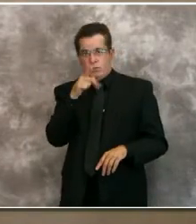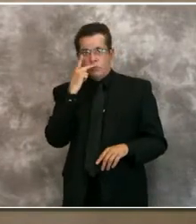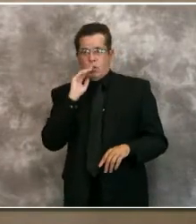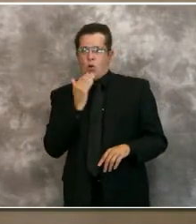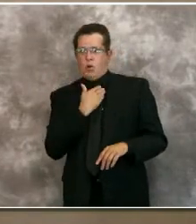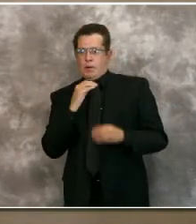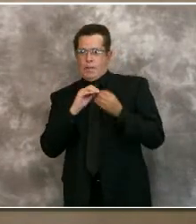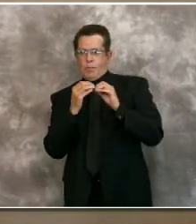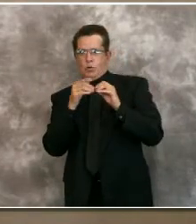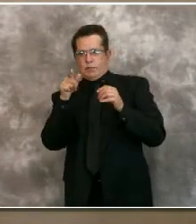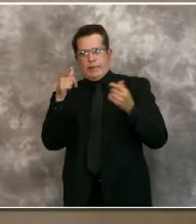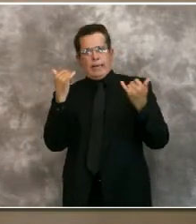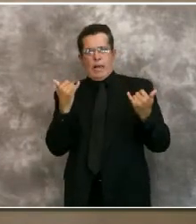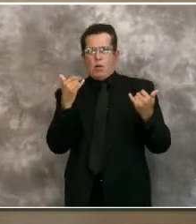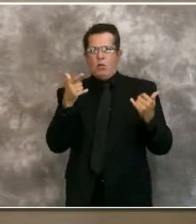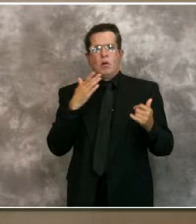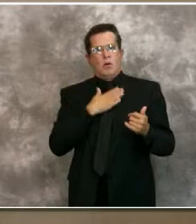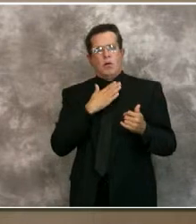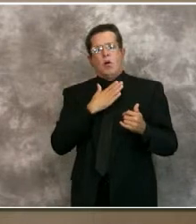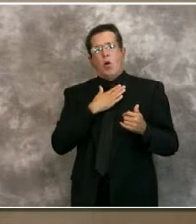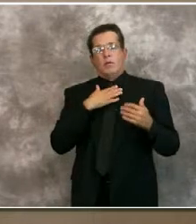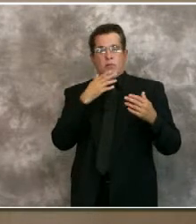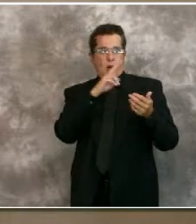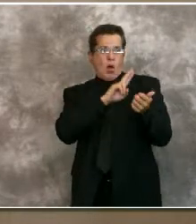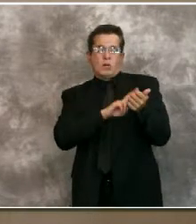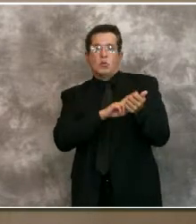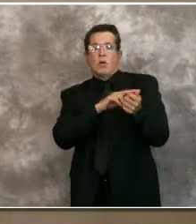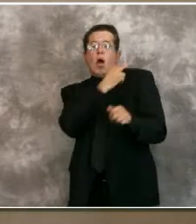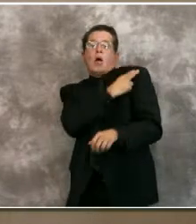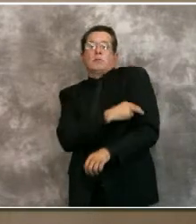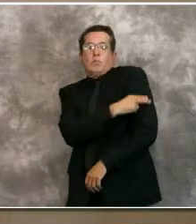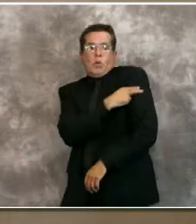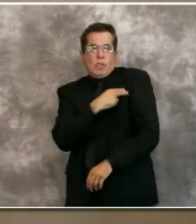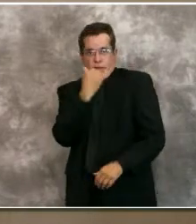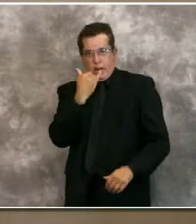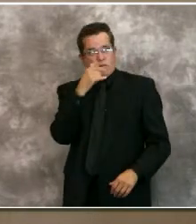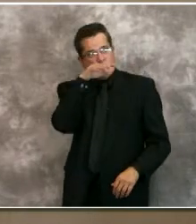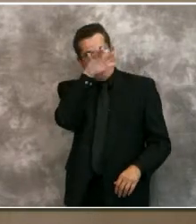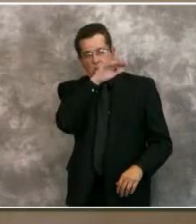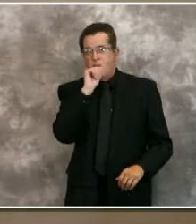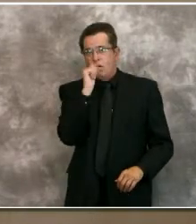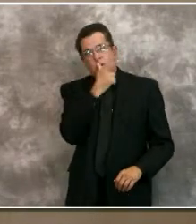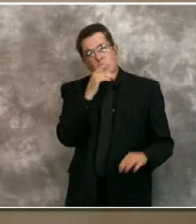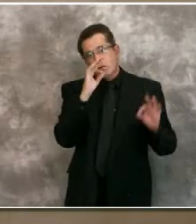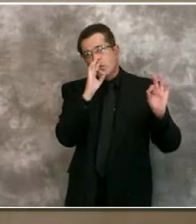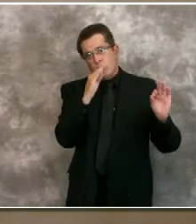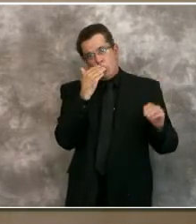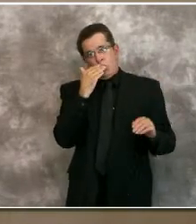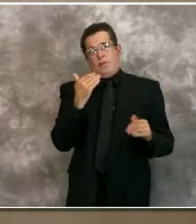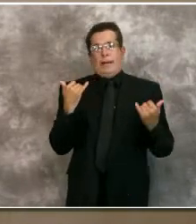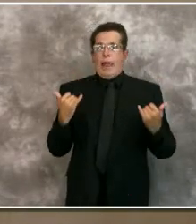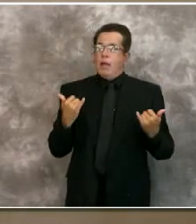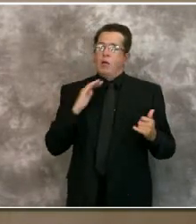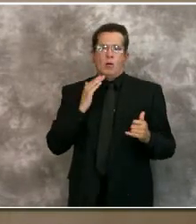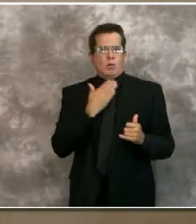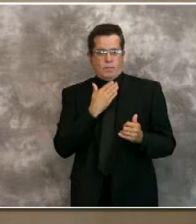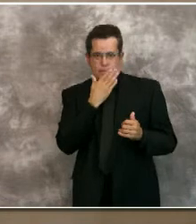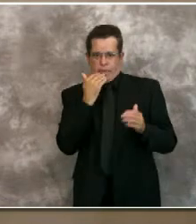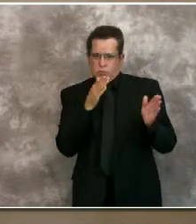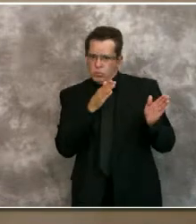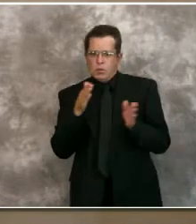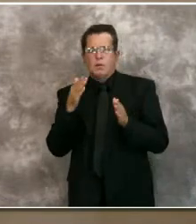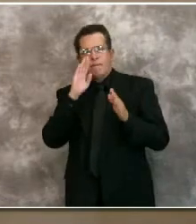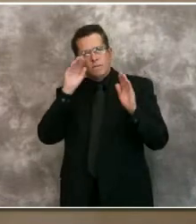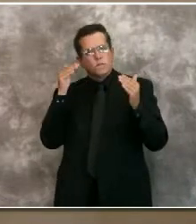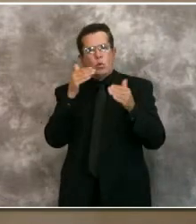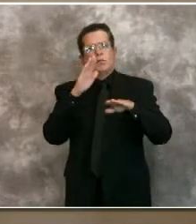today, those healthcare triggers are all green today. So our best strategy is to focus on testing,